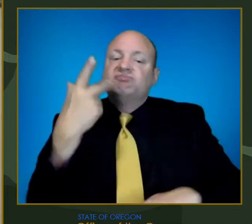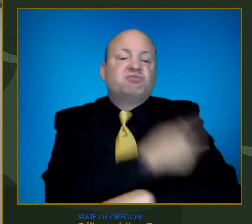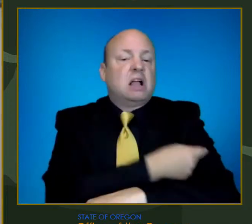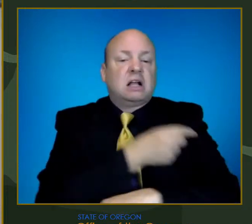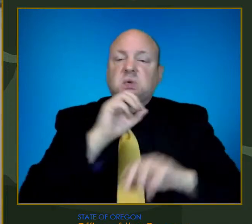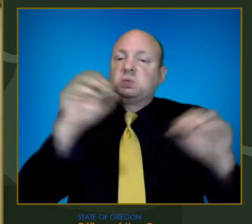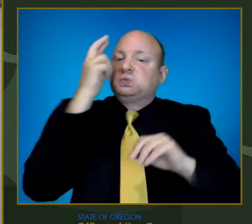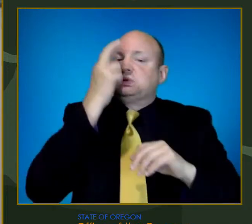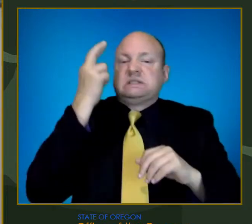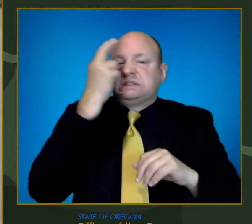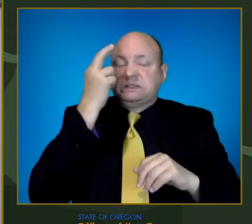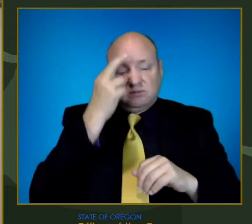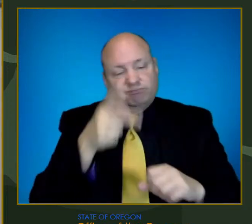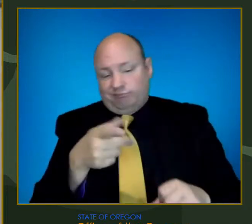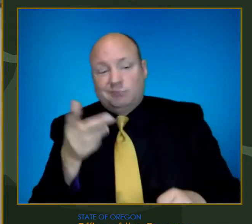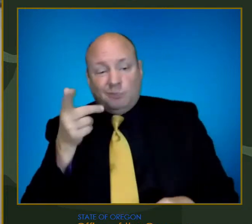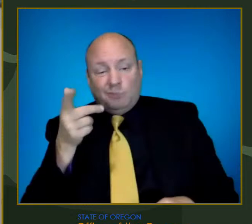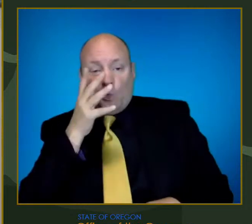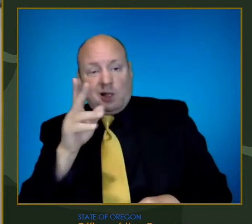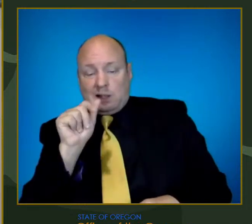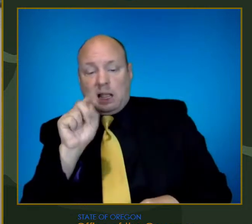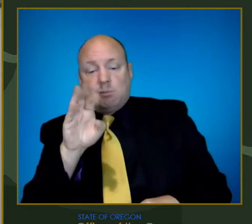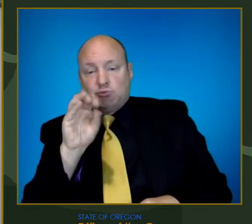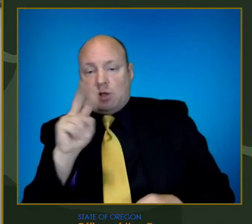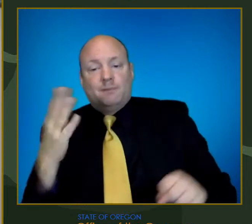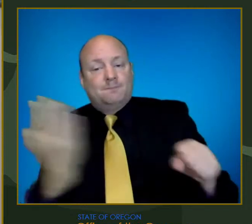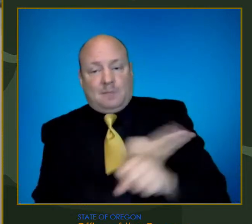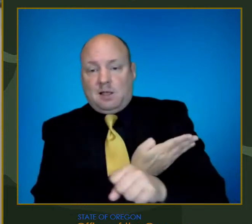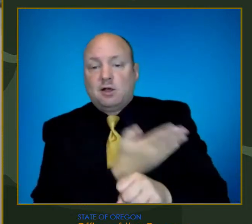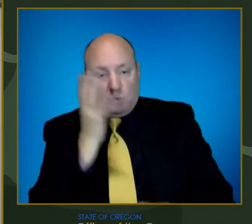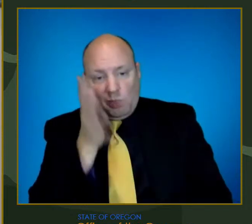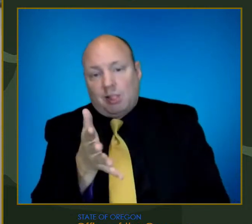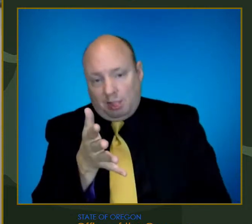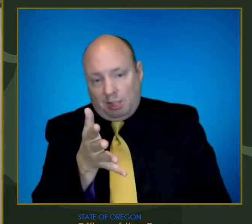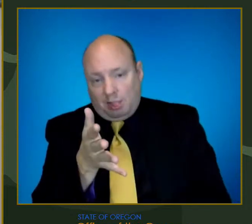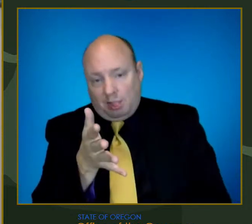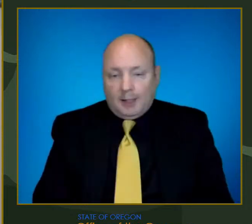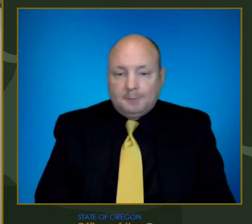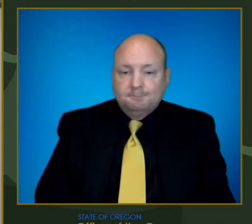to speak to that directly. Perfect. Thank you so much.